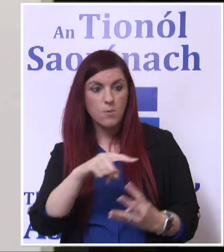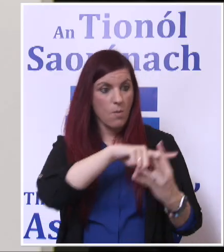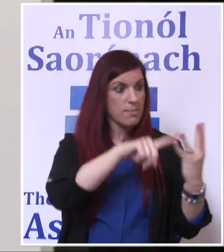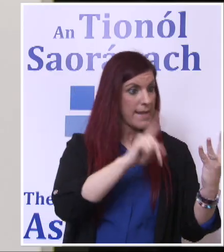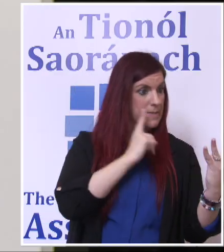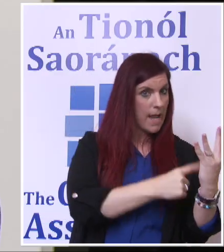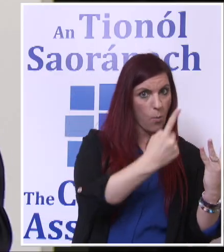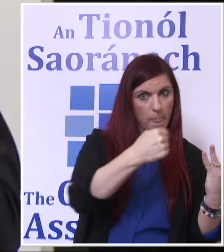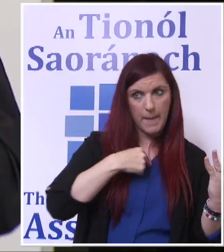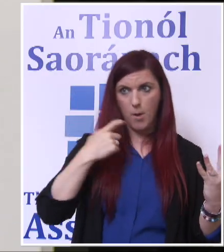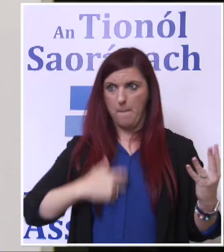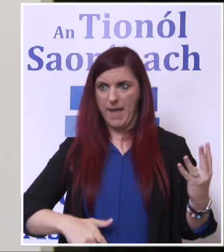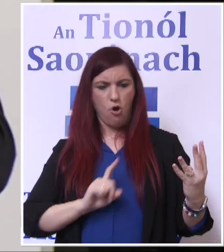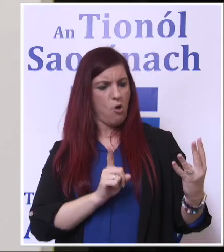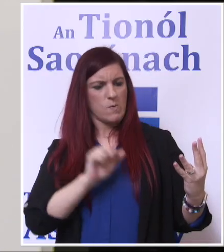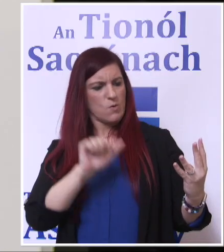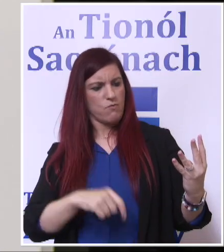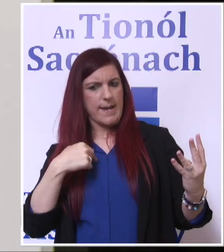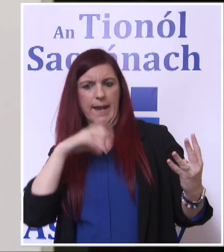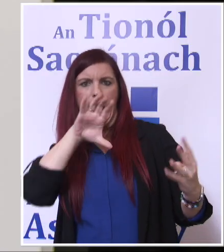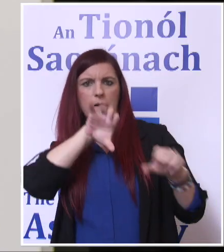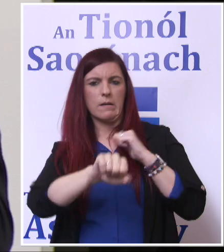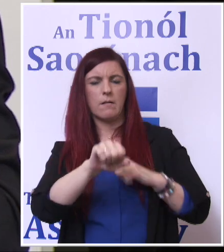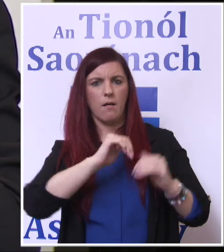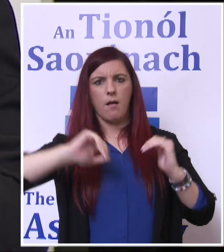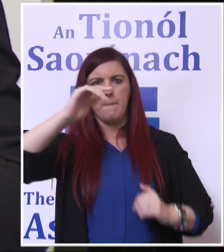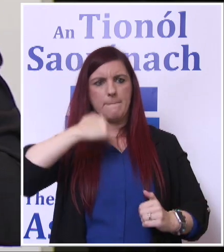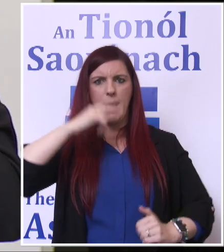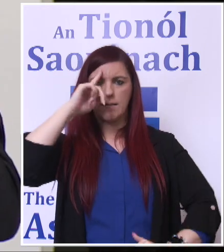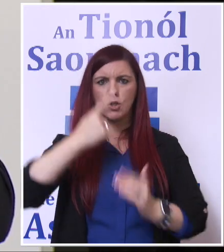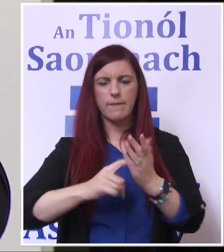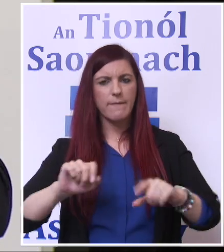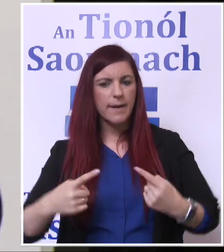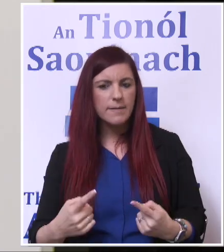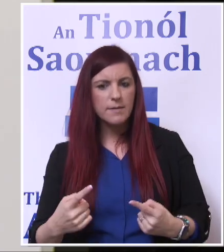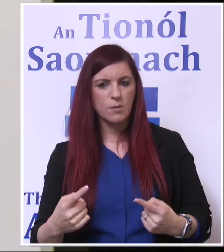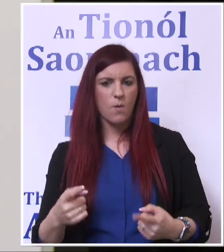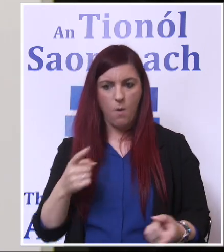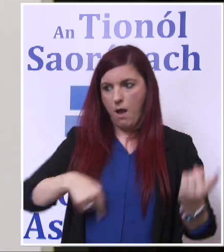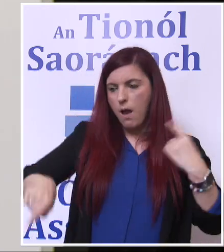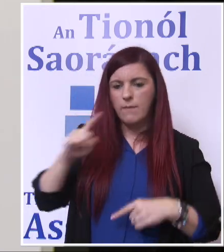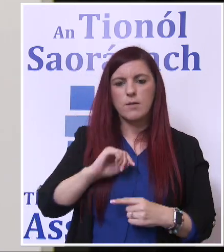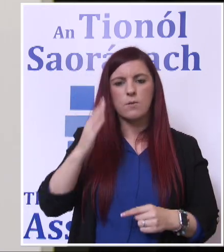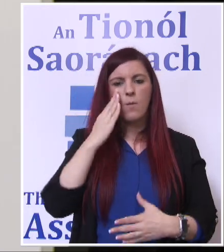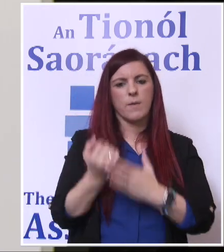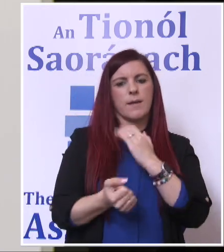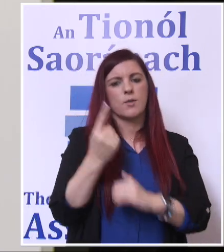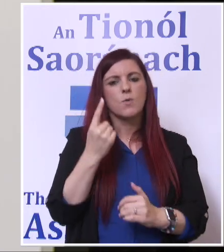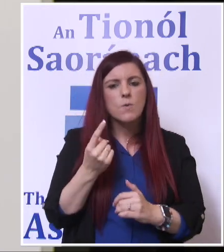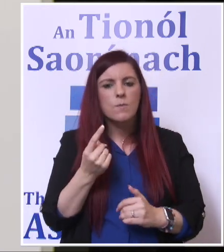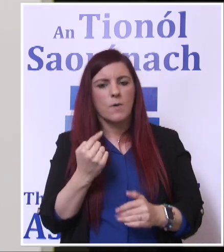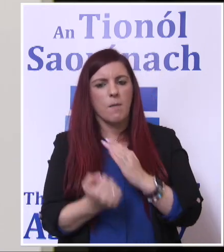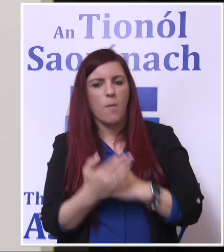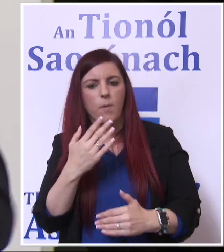the will of local authorities? Every county councillor sitting around the tables here and every mayor sitting up at the top table there, we know the issues. We come up with a